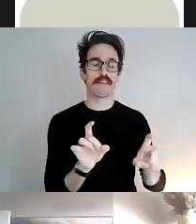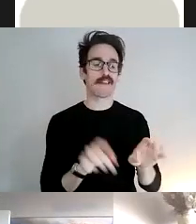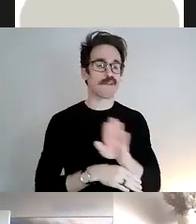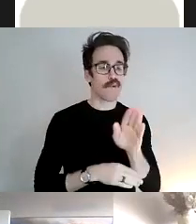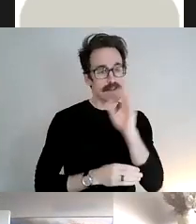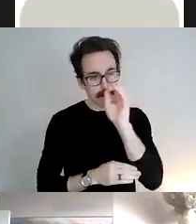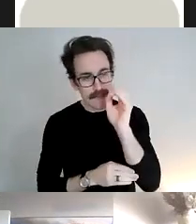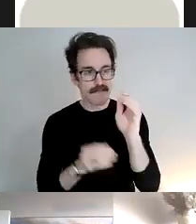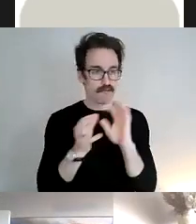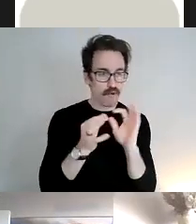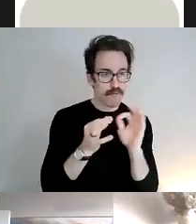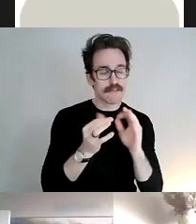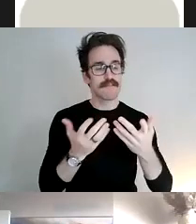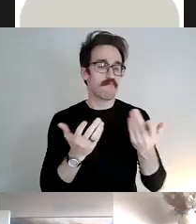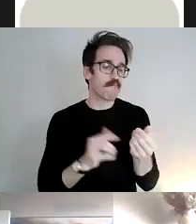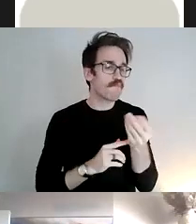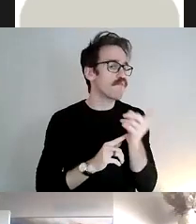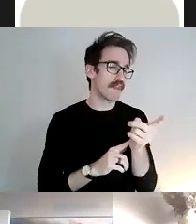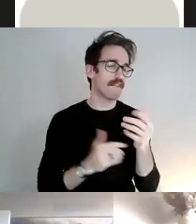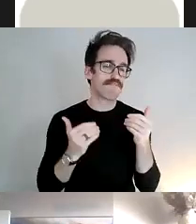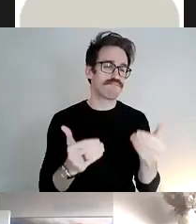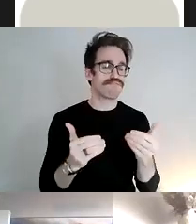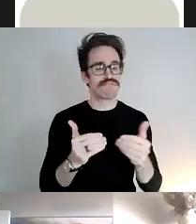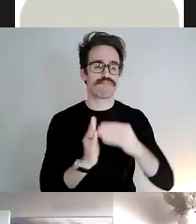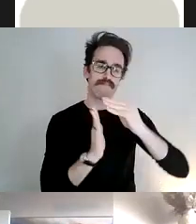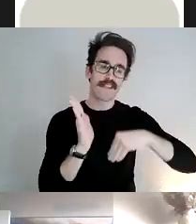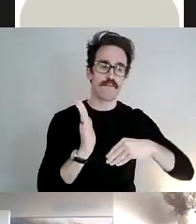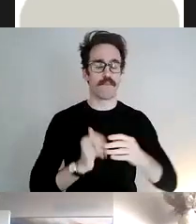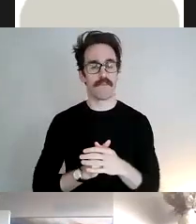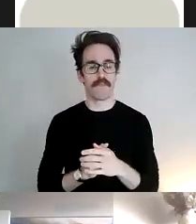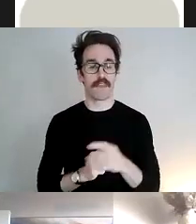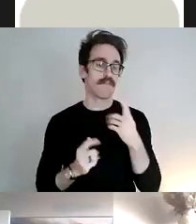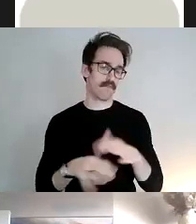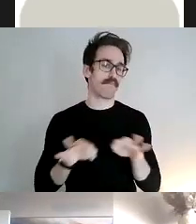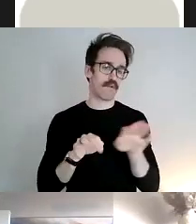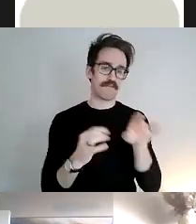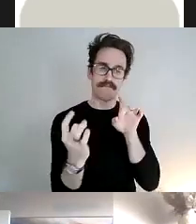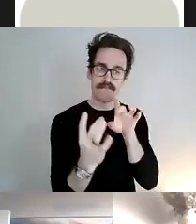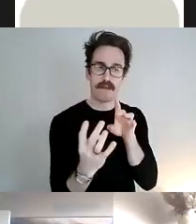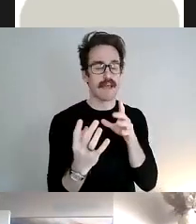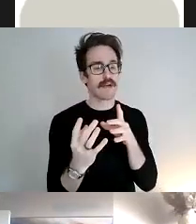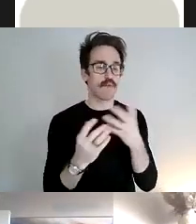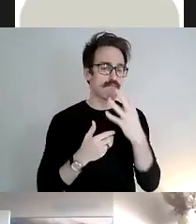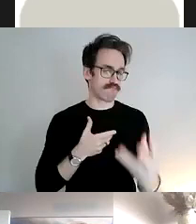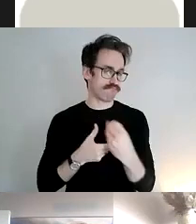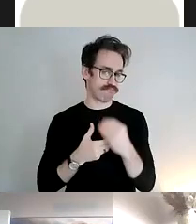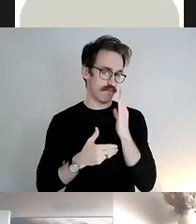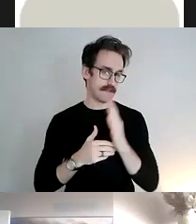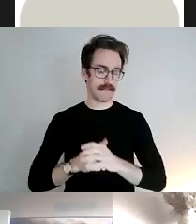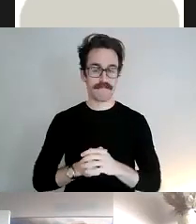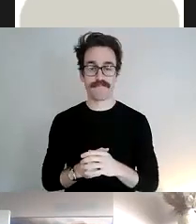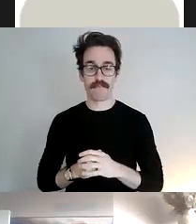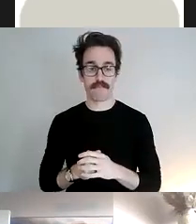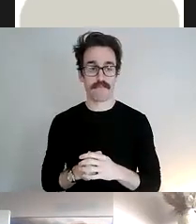couple seconds or a couple minutes maybe just to fill out those questions. Are really important for us to get your feedback about the session today,